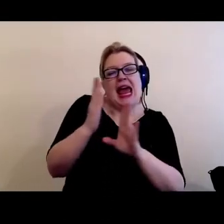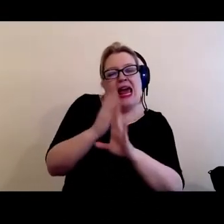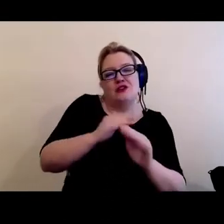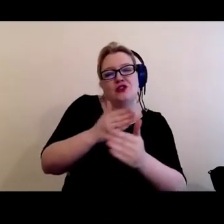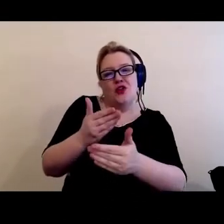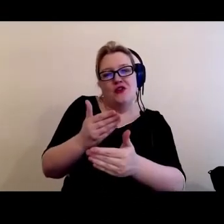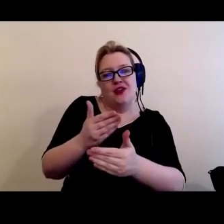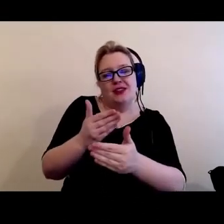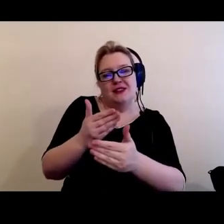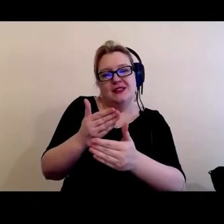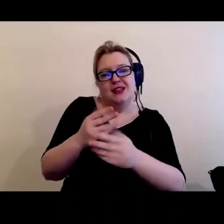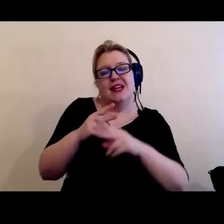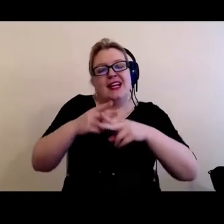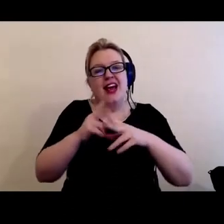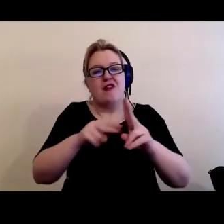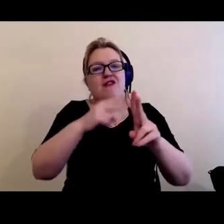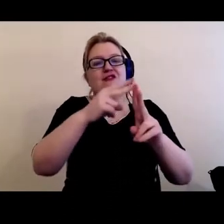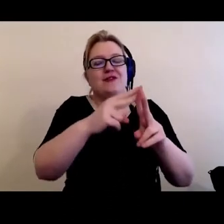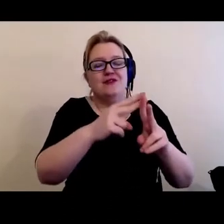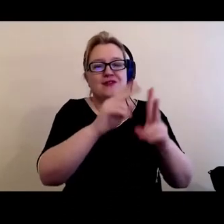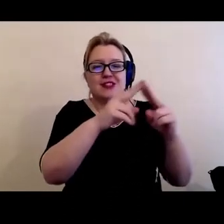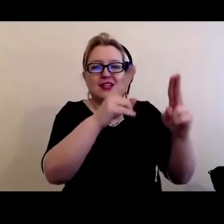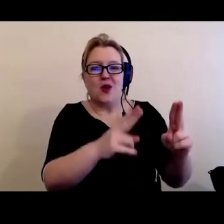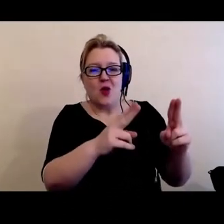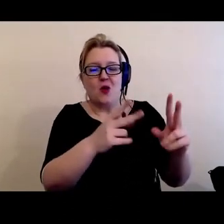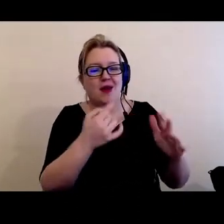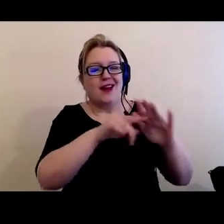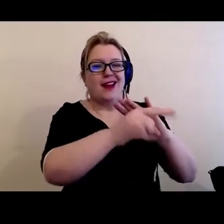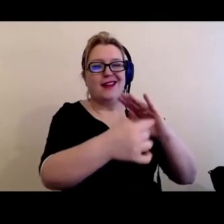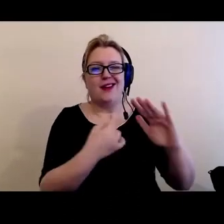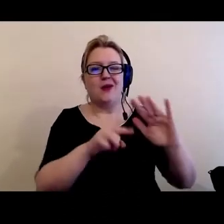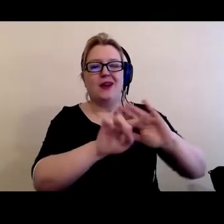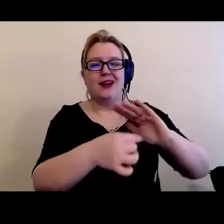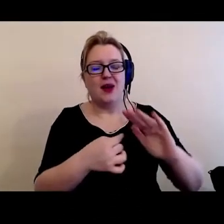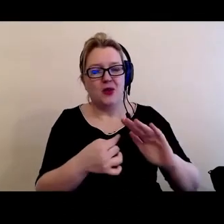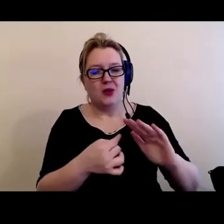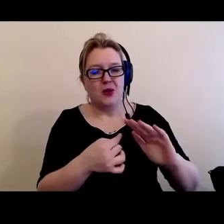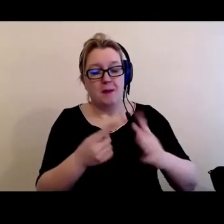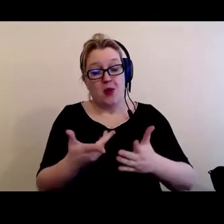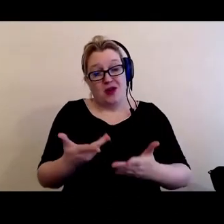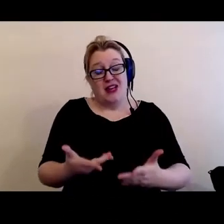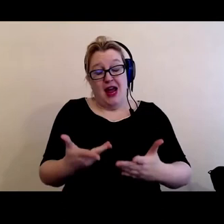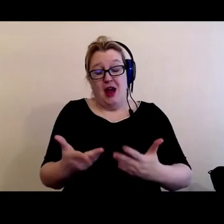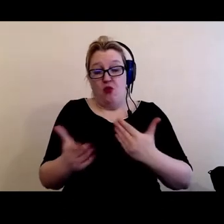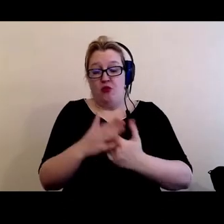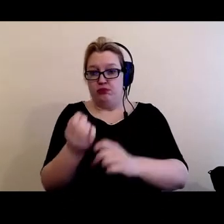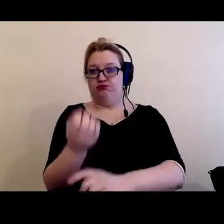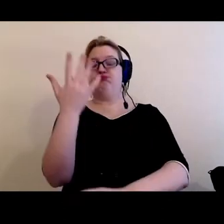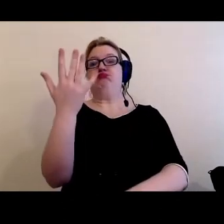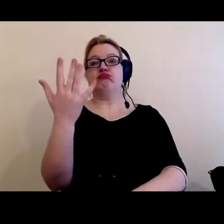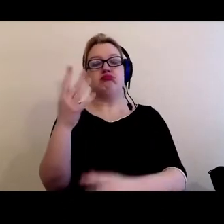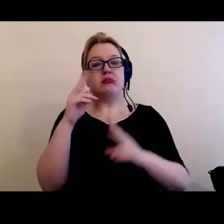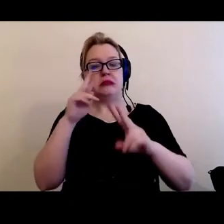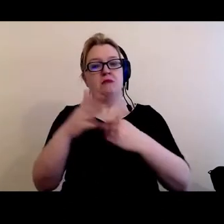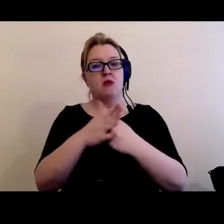out of people's homes. It's not something that's seen and visible to communities, whereas we've seen it be much more front and centre. We've seen really